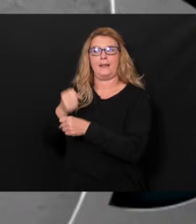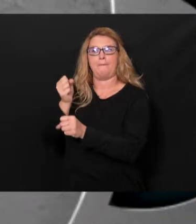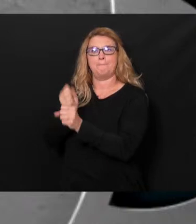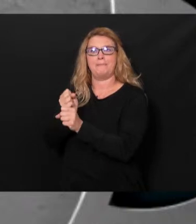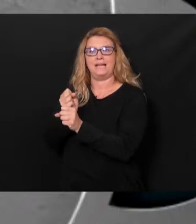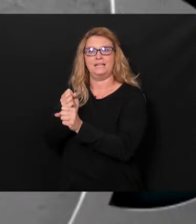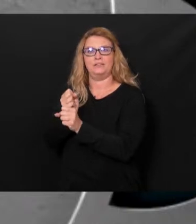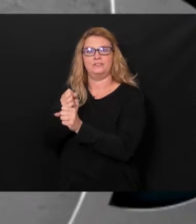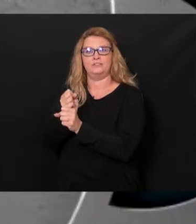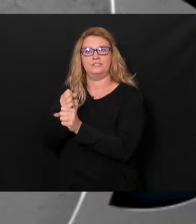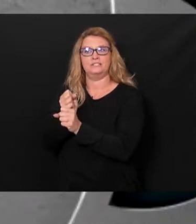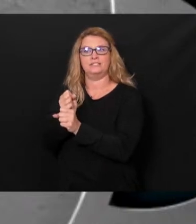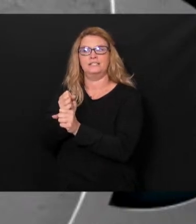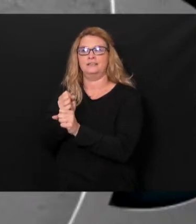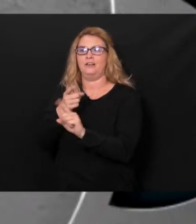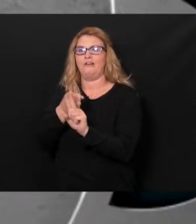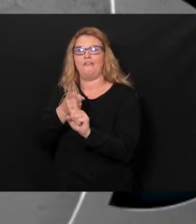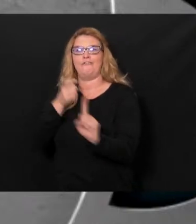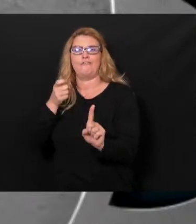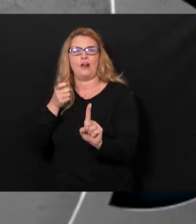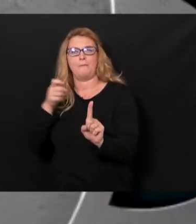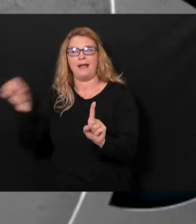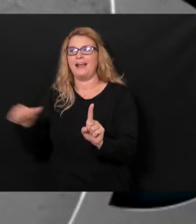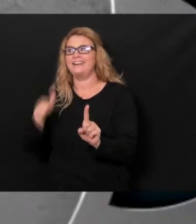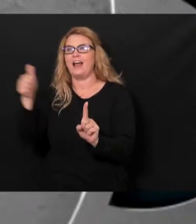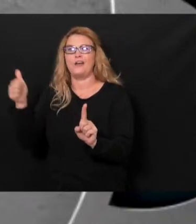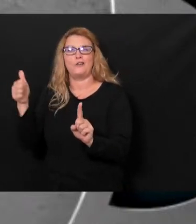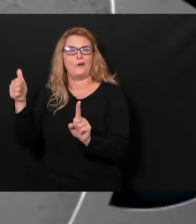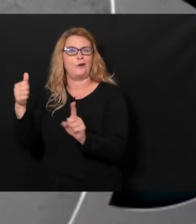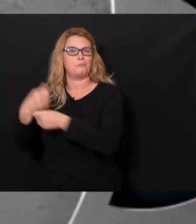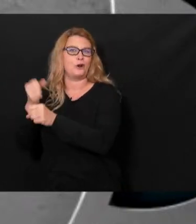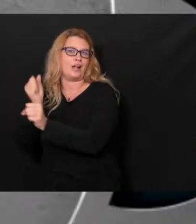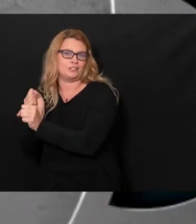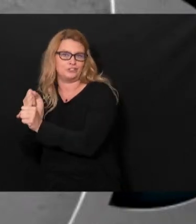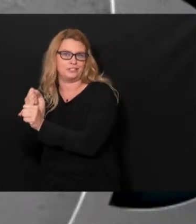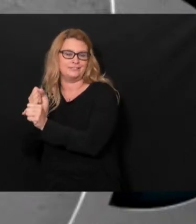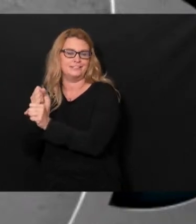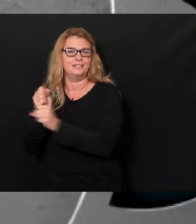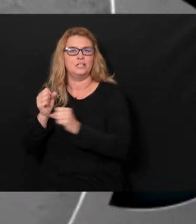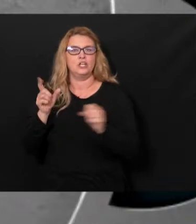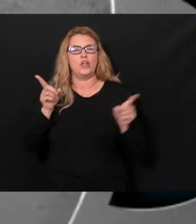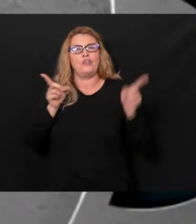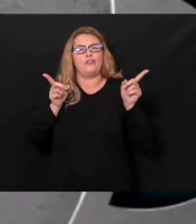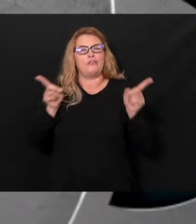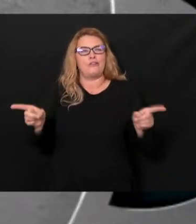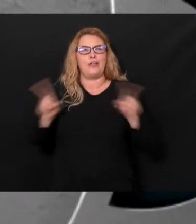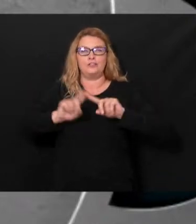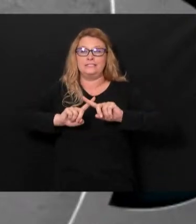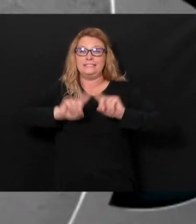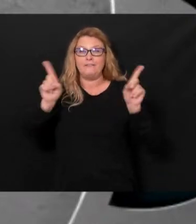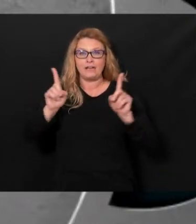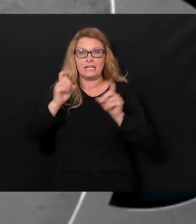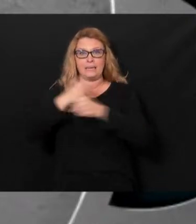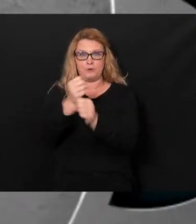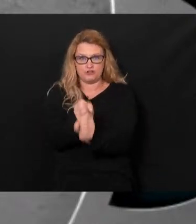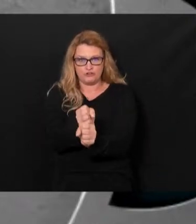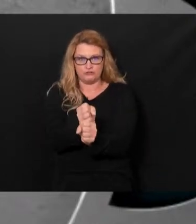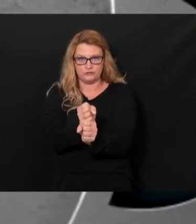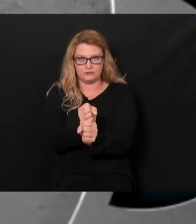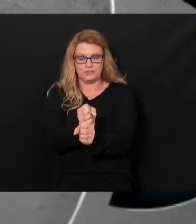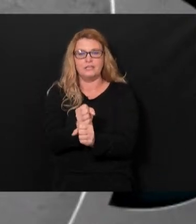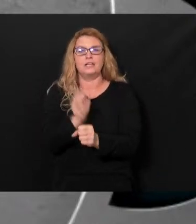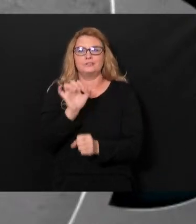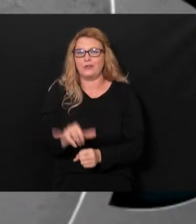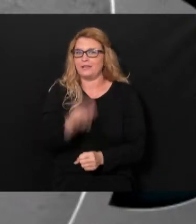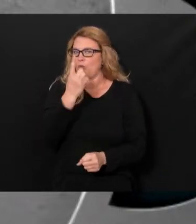an adenovirus, which is another way of making a vaccine. So they're made in 2 different ways. And so that's